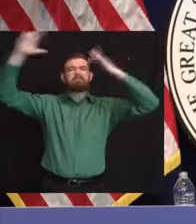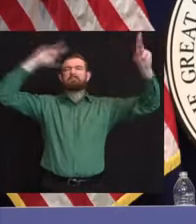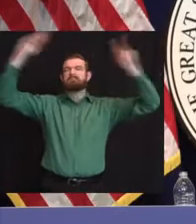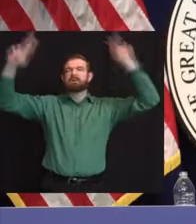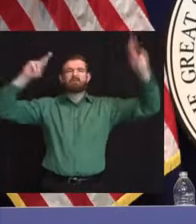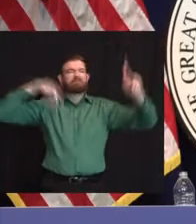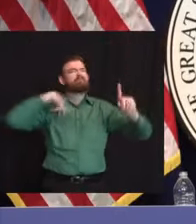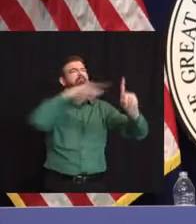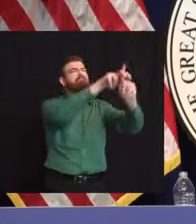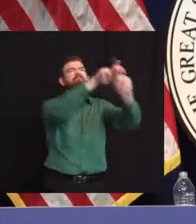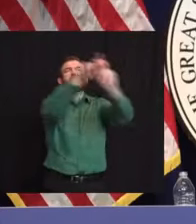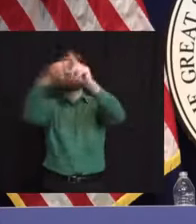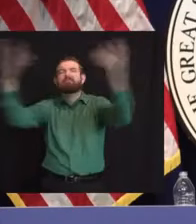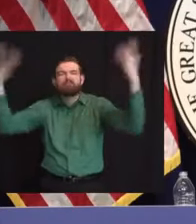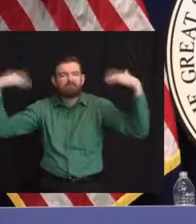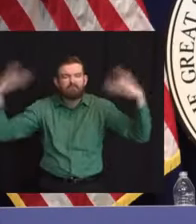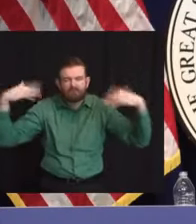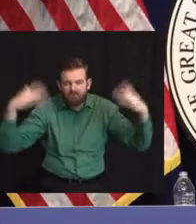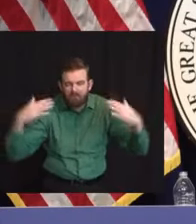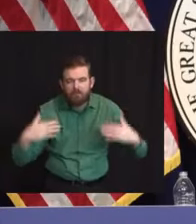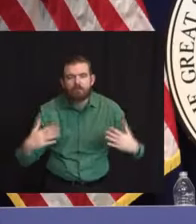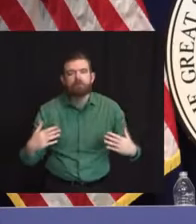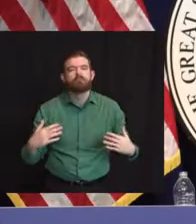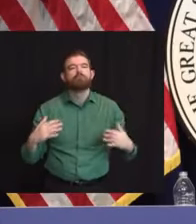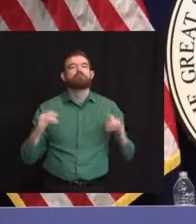economic development and reality standpoint.